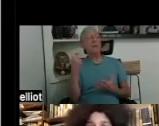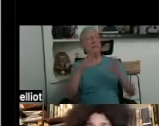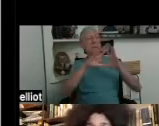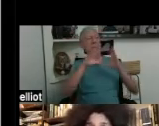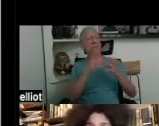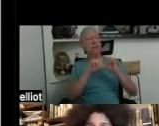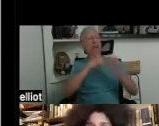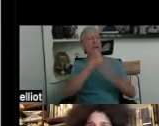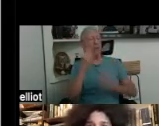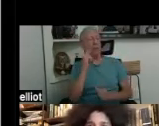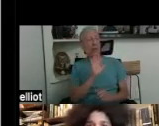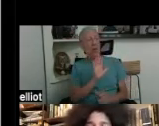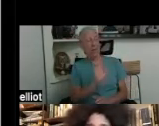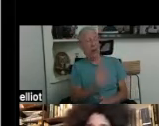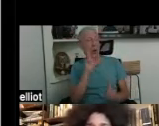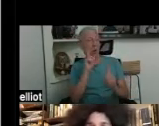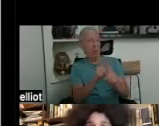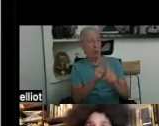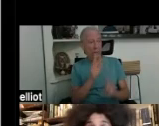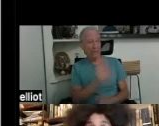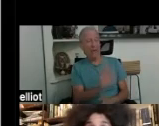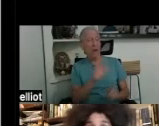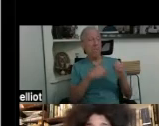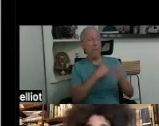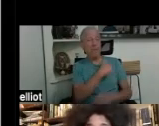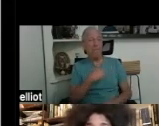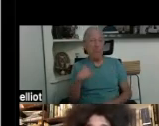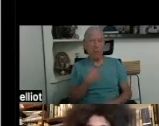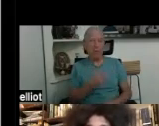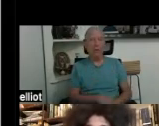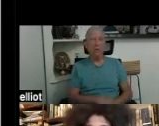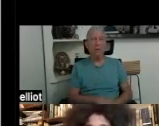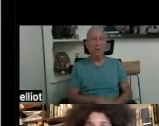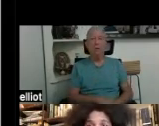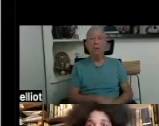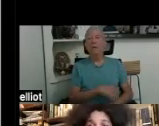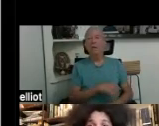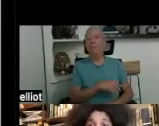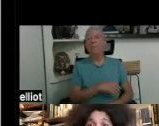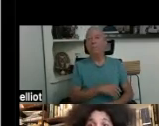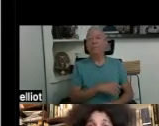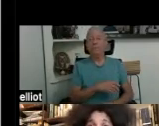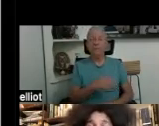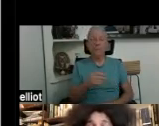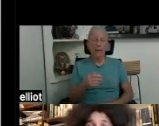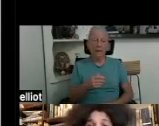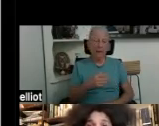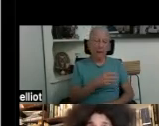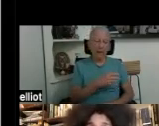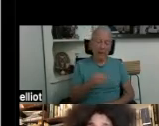not intentional about designing governance to disrupt traditional power structures, we may well end